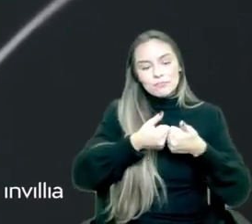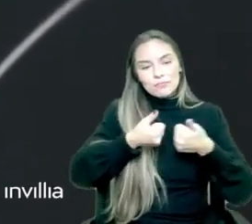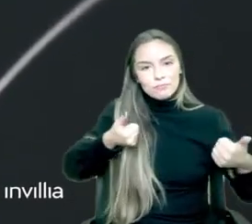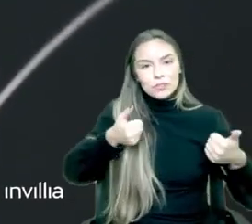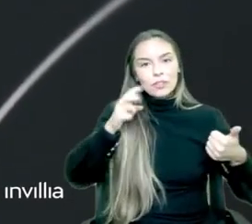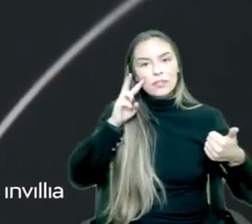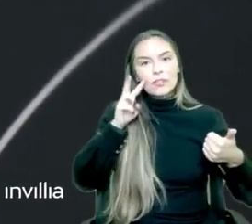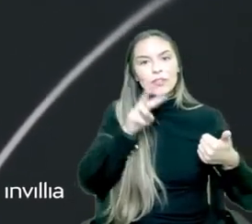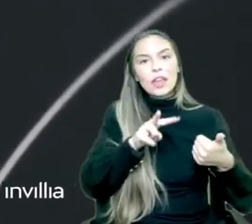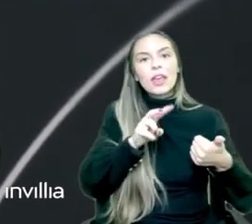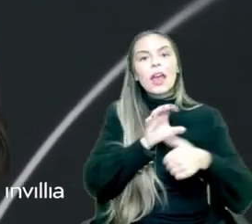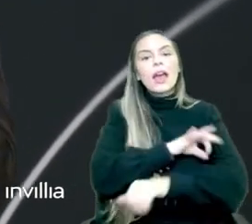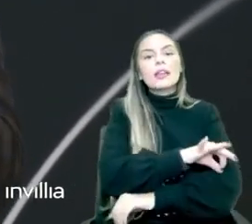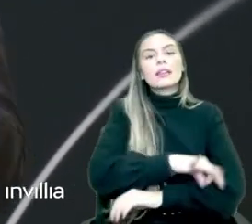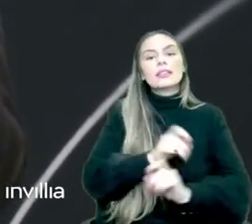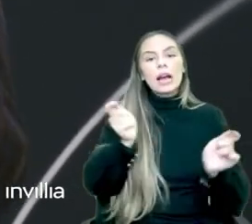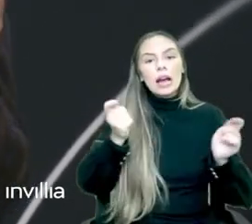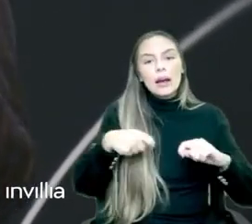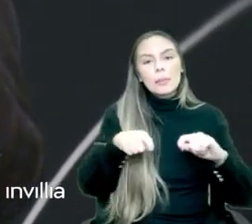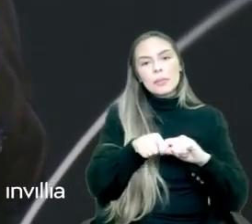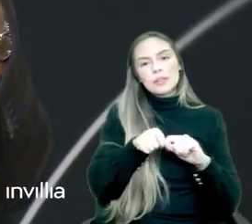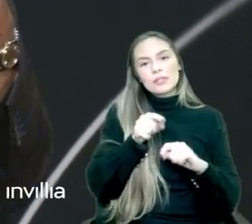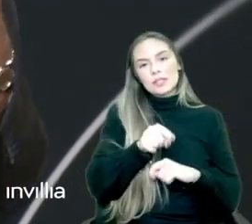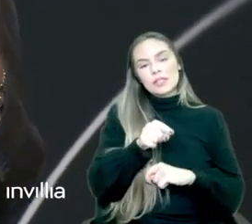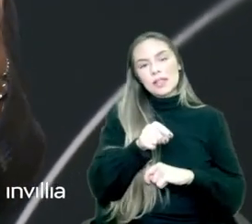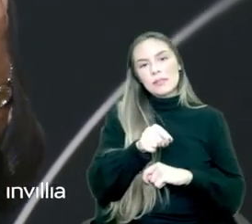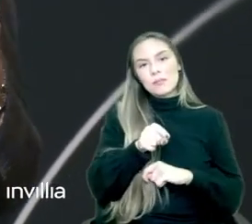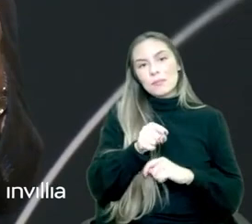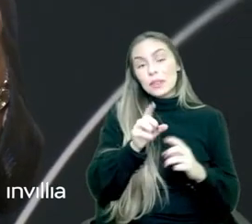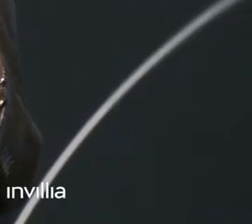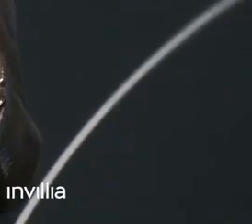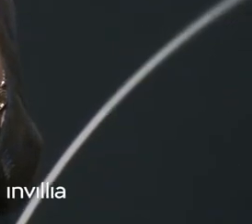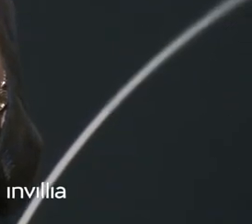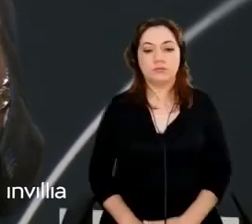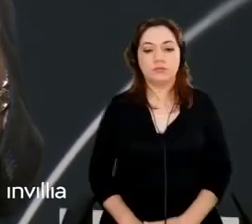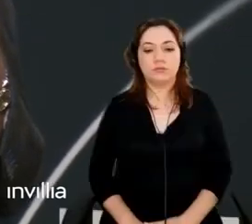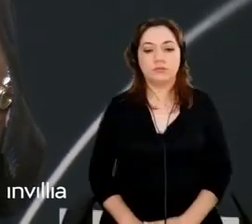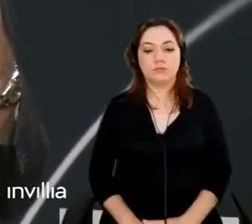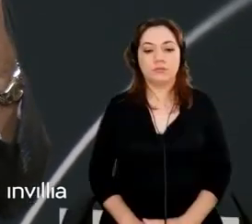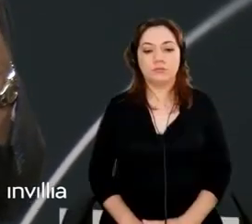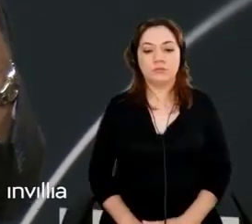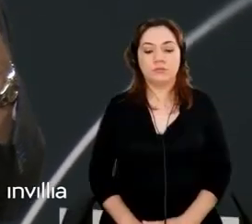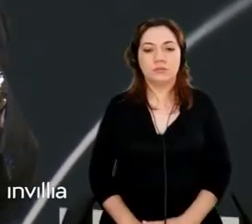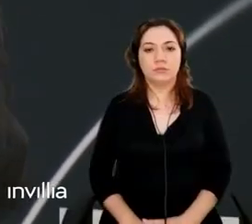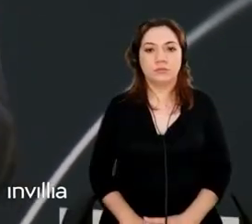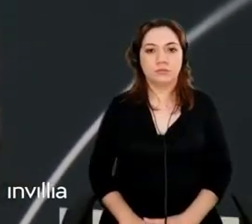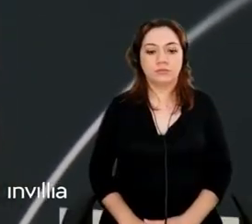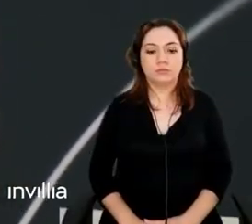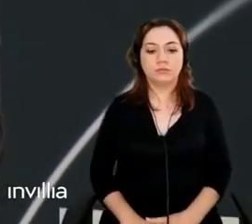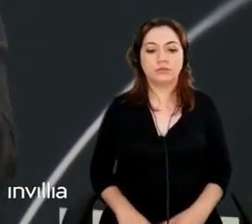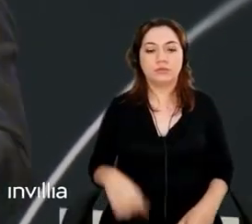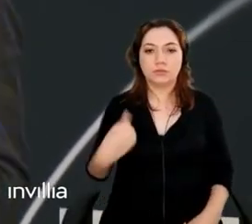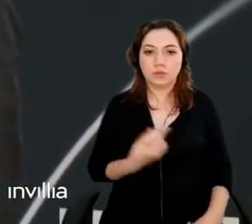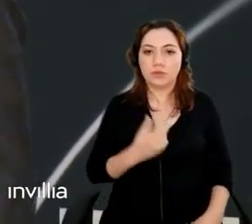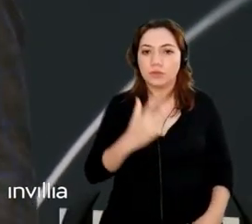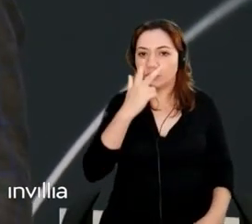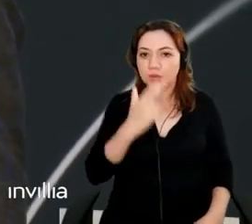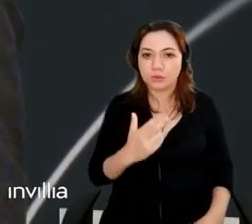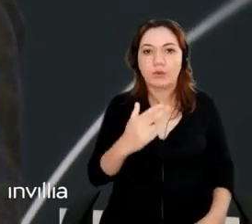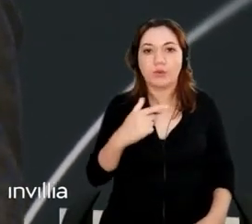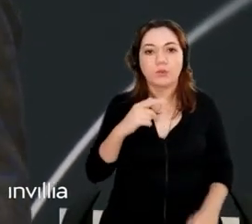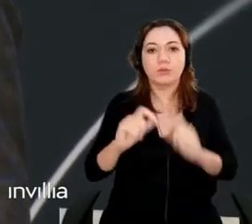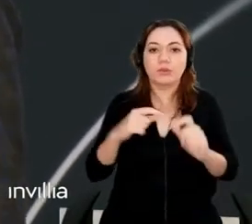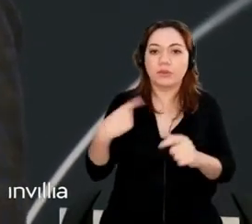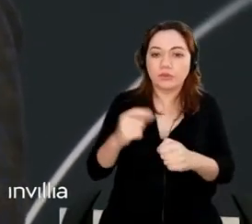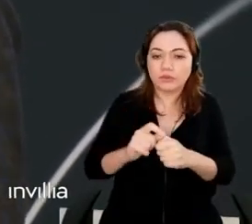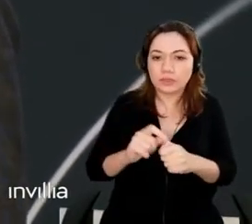getting great feedback. And now we have completely revamped what we're doing, and moving forward, our models